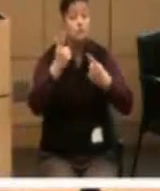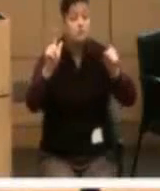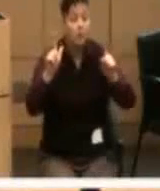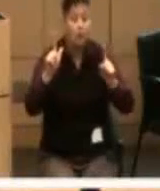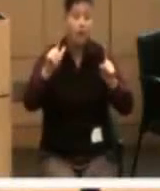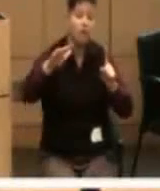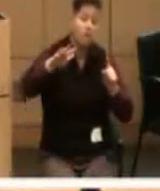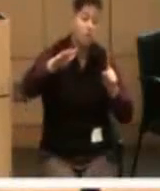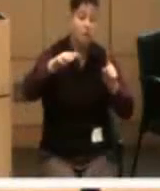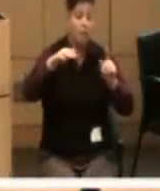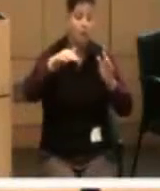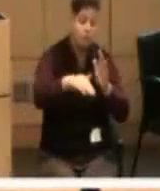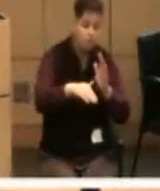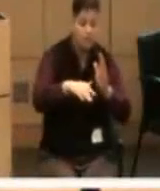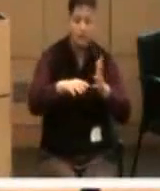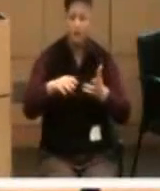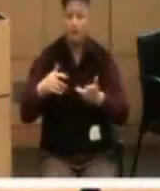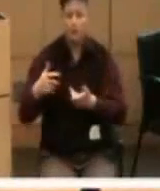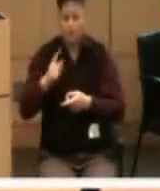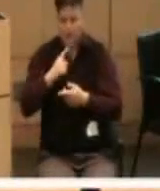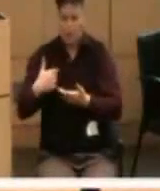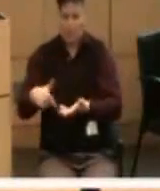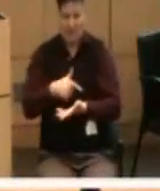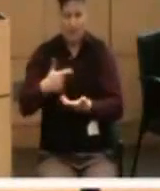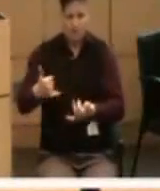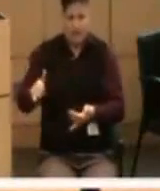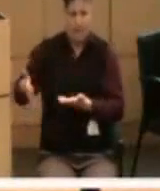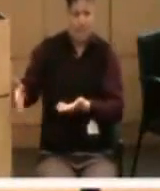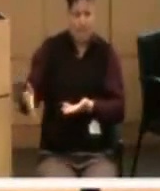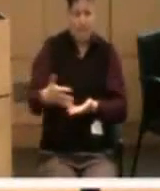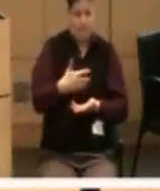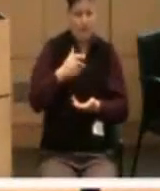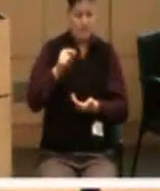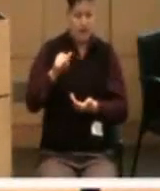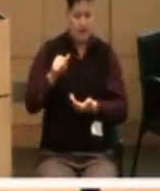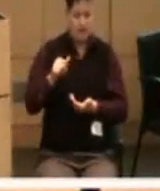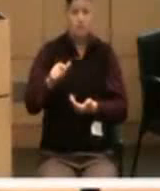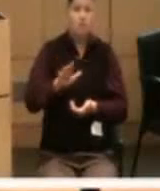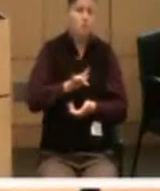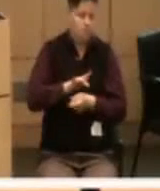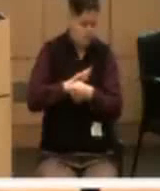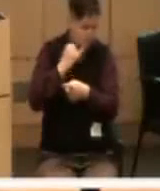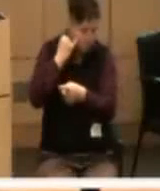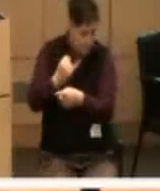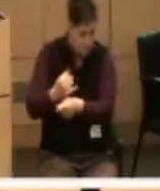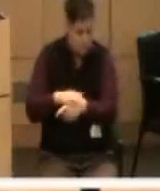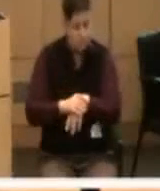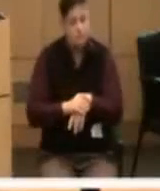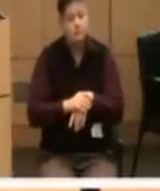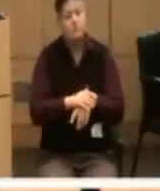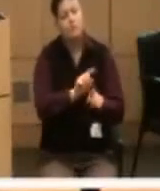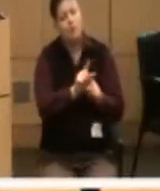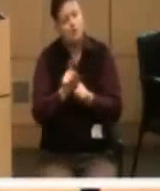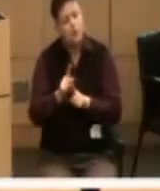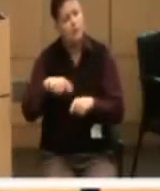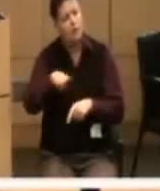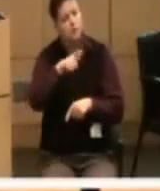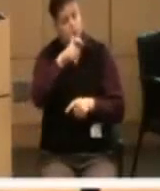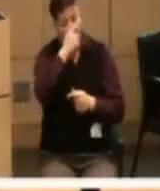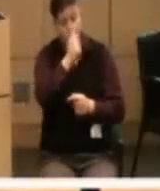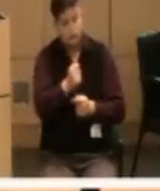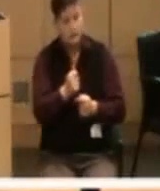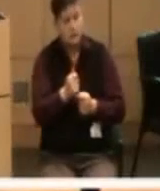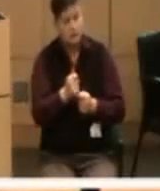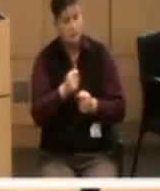know. Mm-hmm. And in fact, for those of you, there's a interested in children